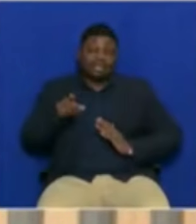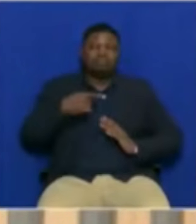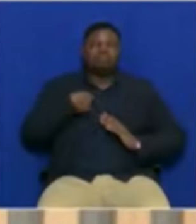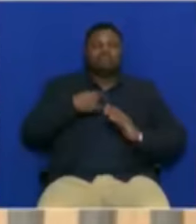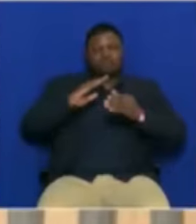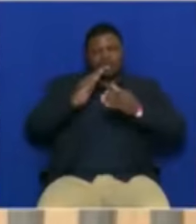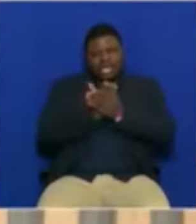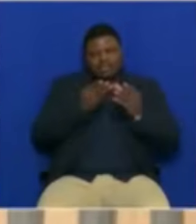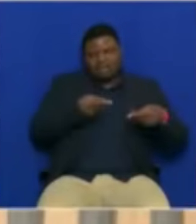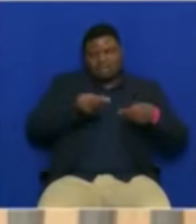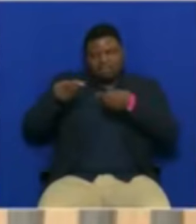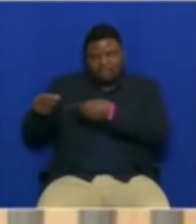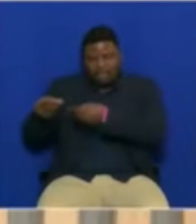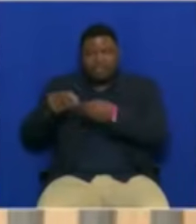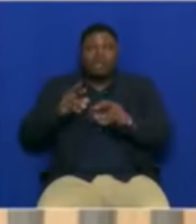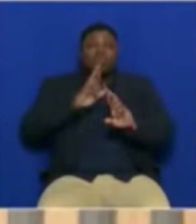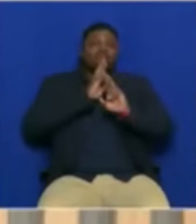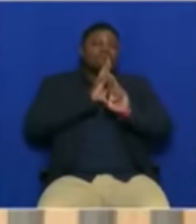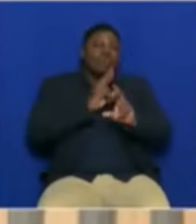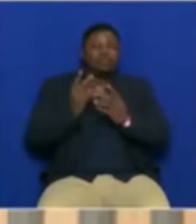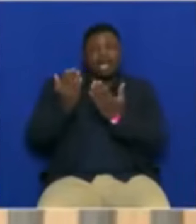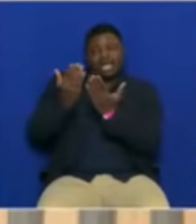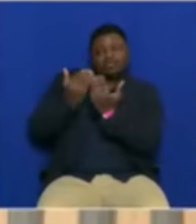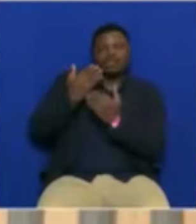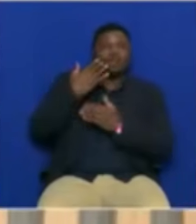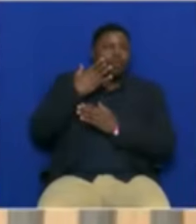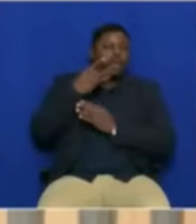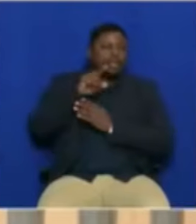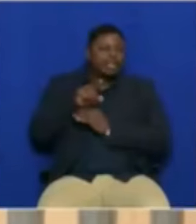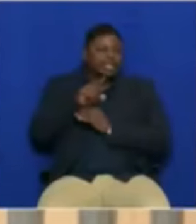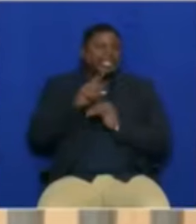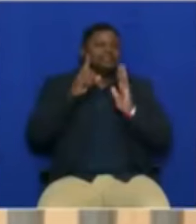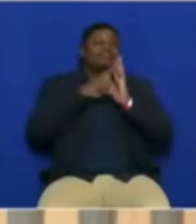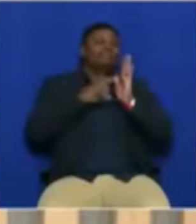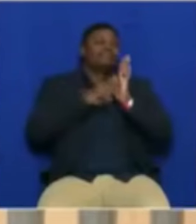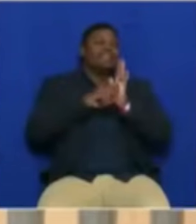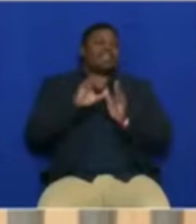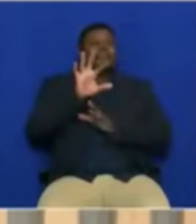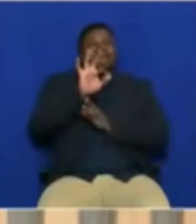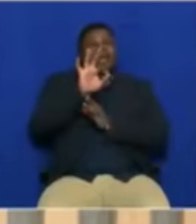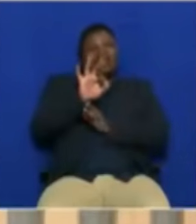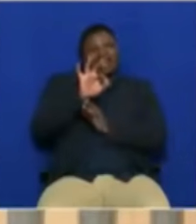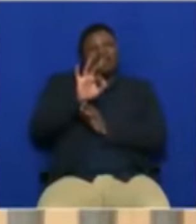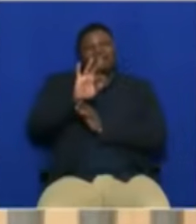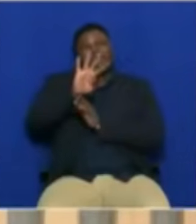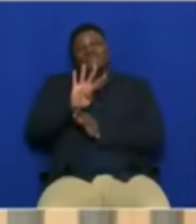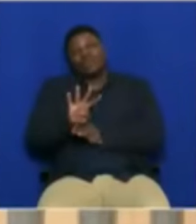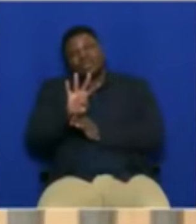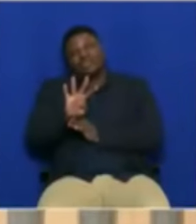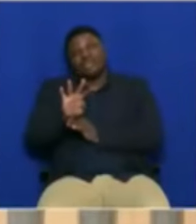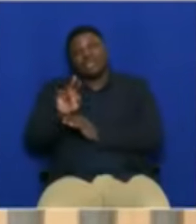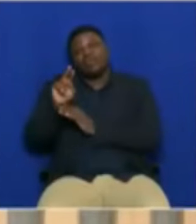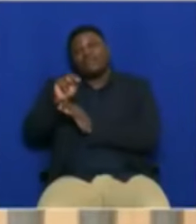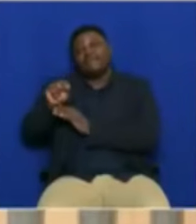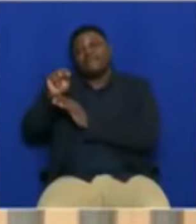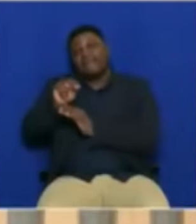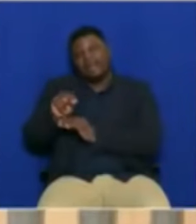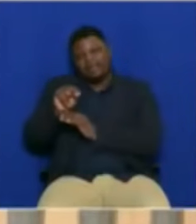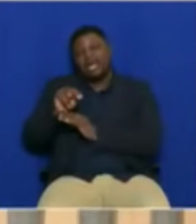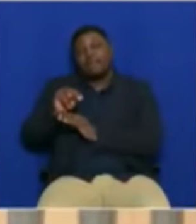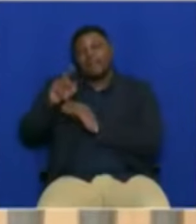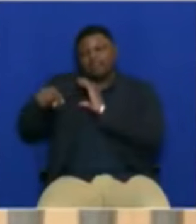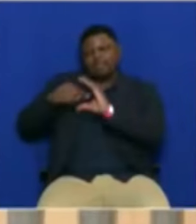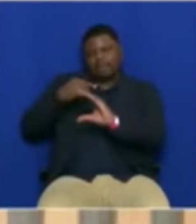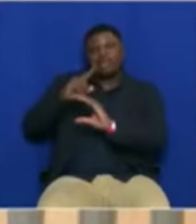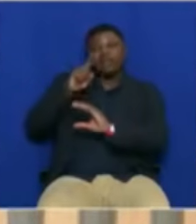Monday, 4th November 2024 at 1500 hours. So the Office of the